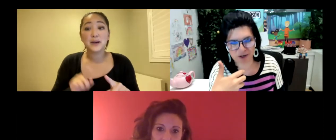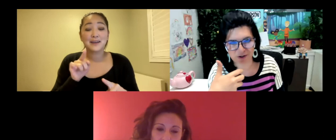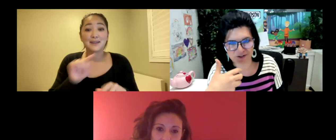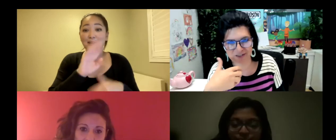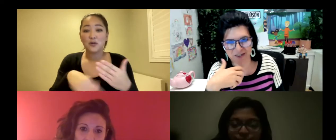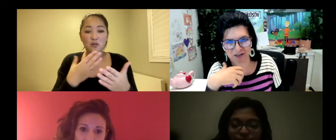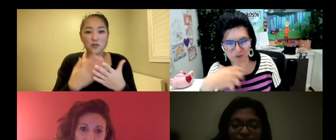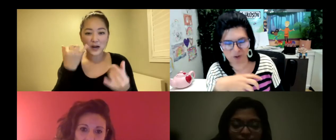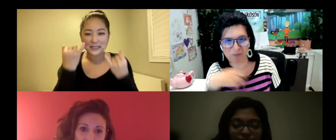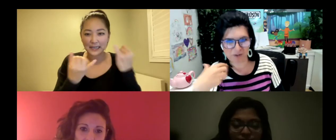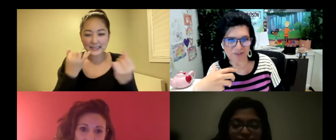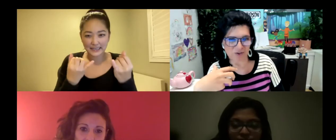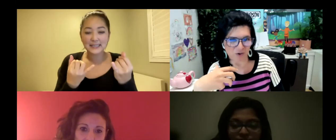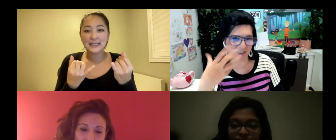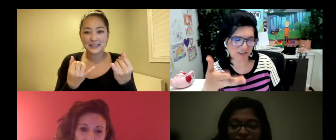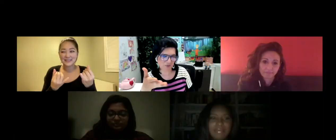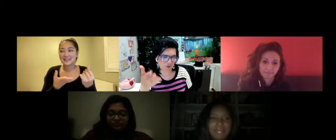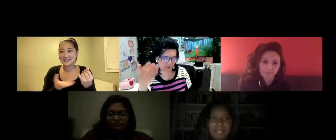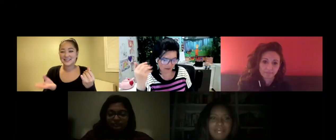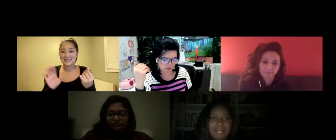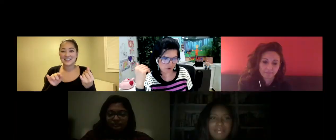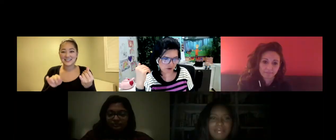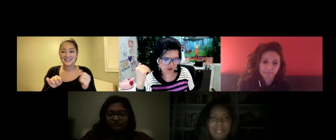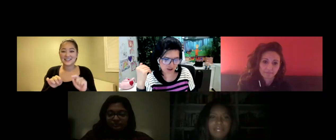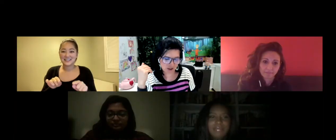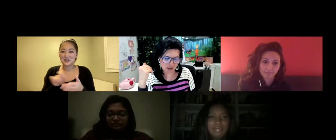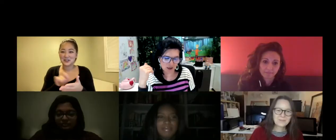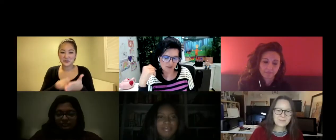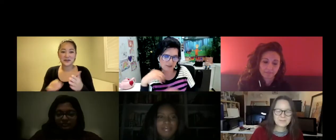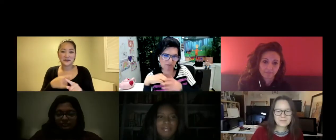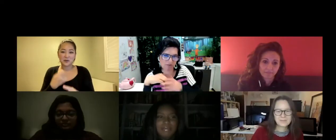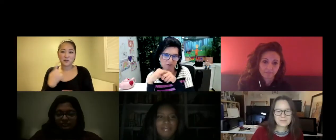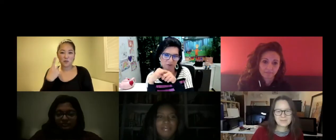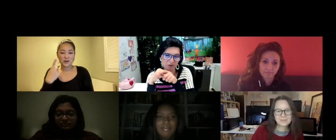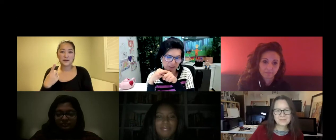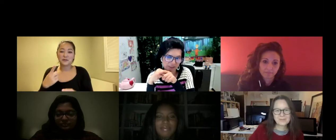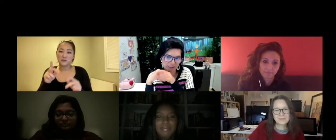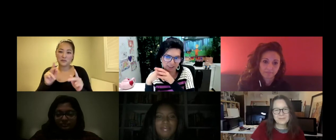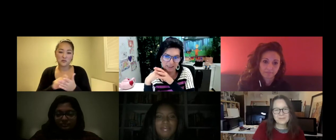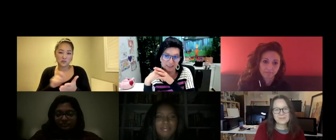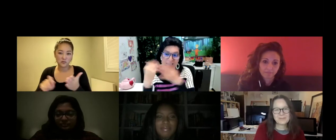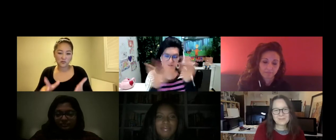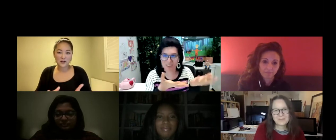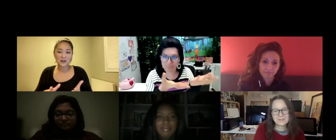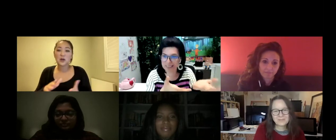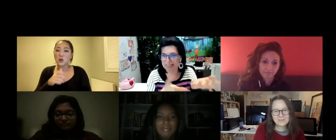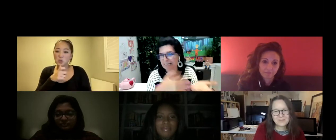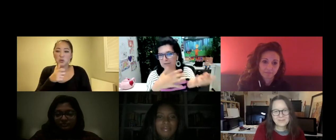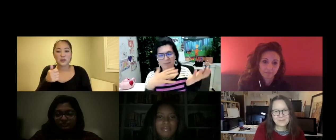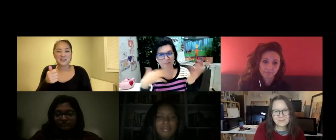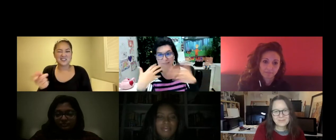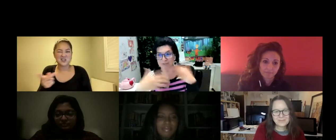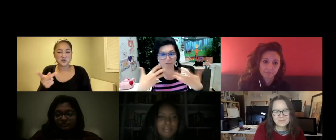our writers who are immigrants all. And this one was written by Ravi, Steve Kajuria, who's Indian and, you know,